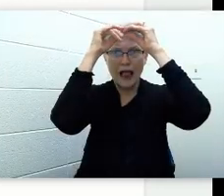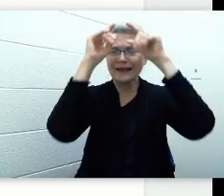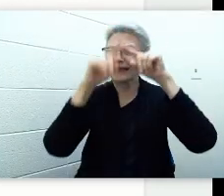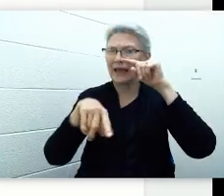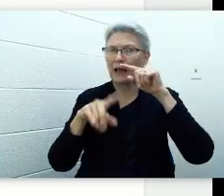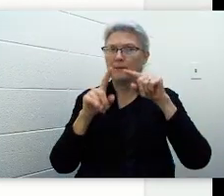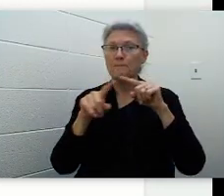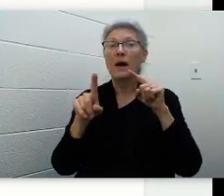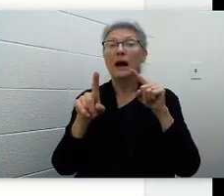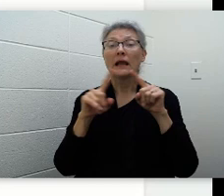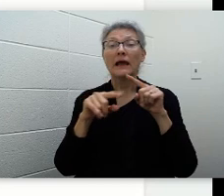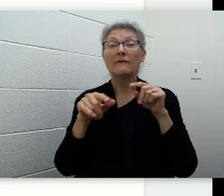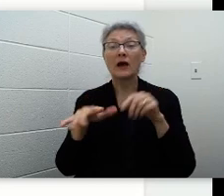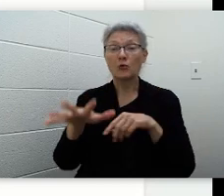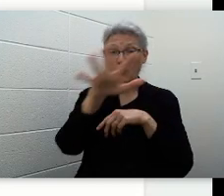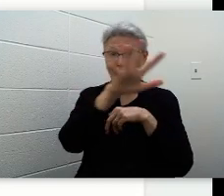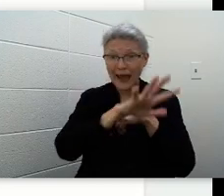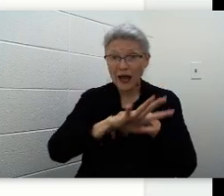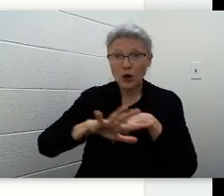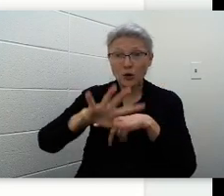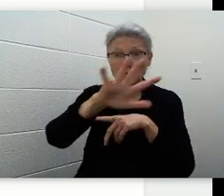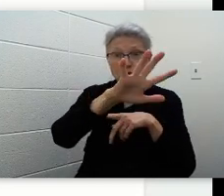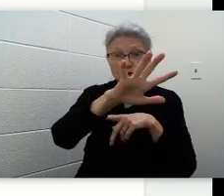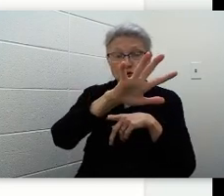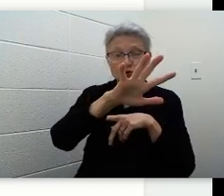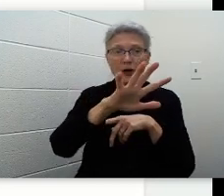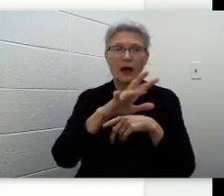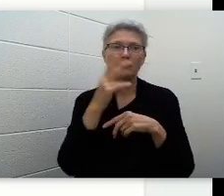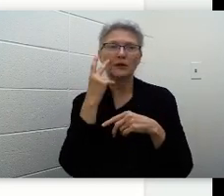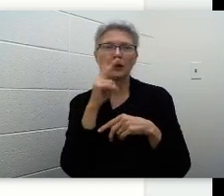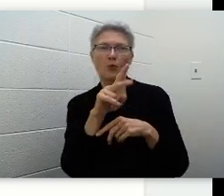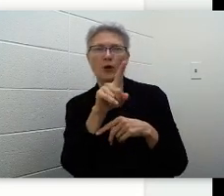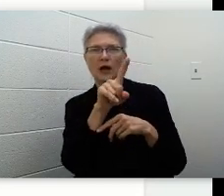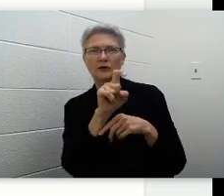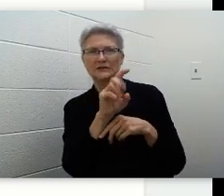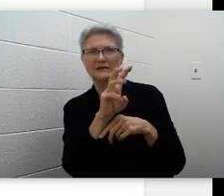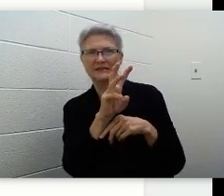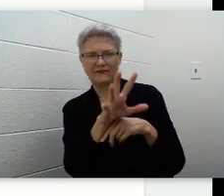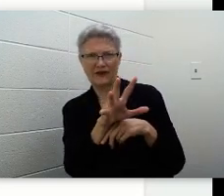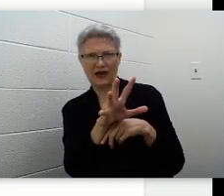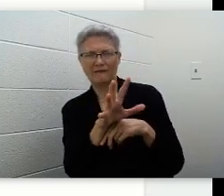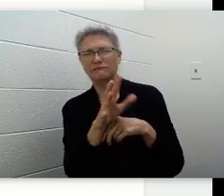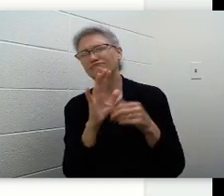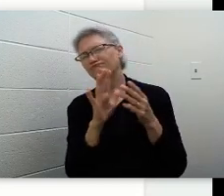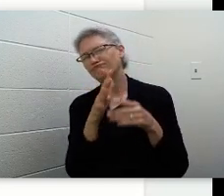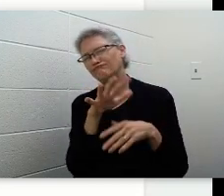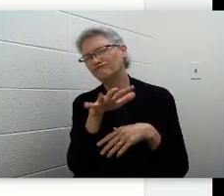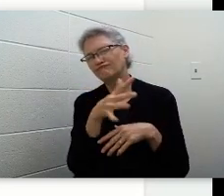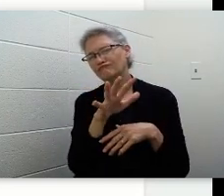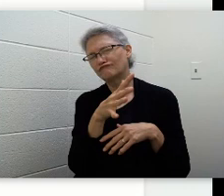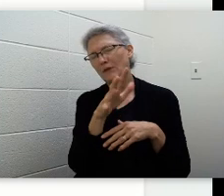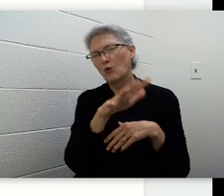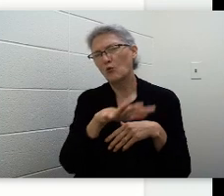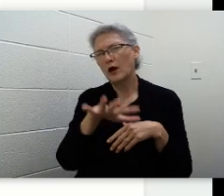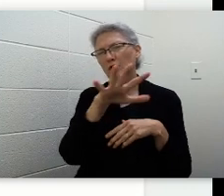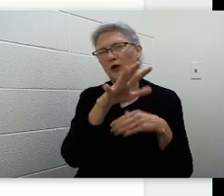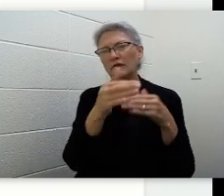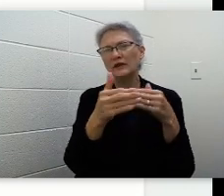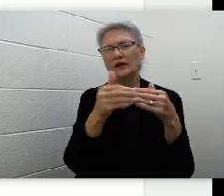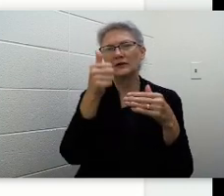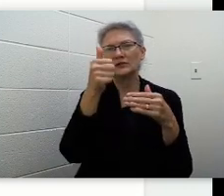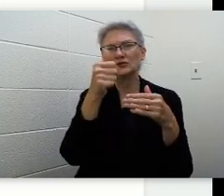But if I go back to rounding, I'm looking at this 165 and how I can round that to the